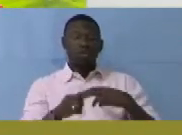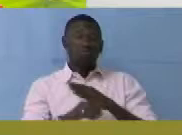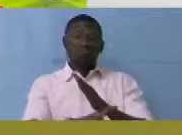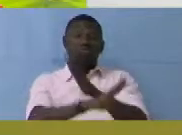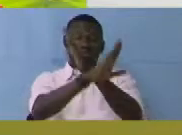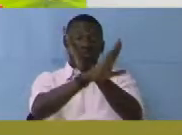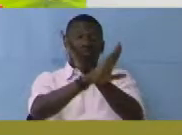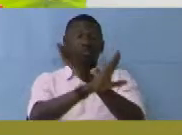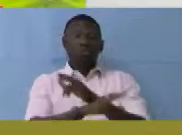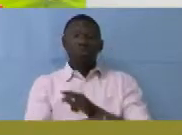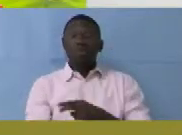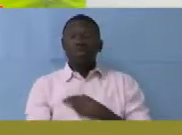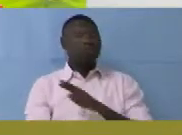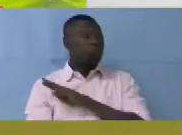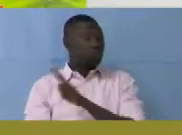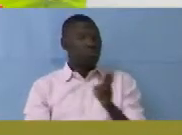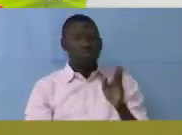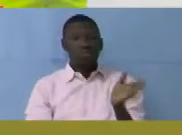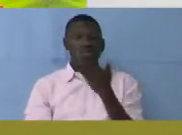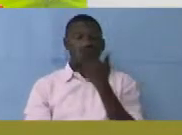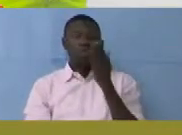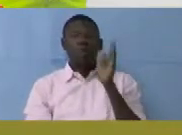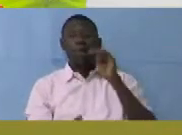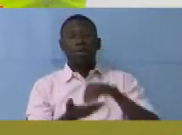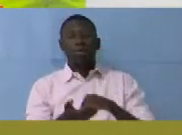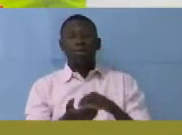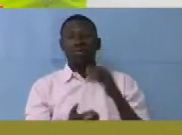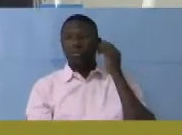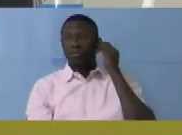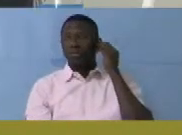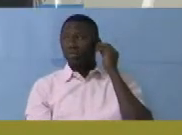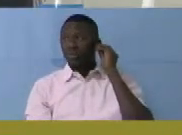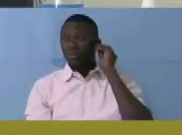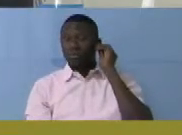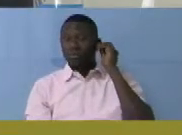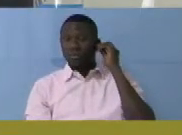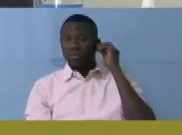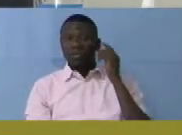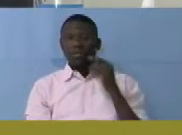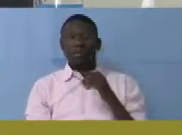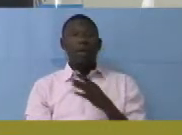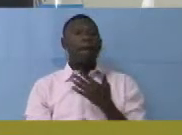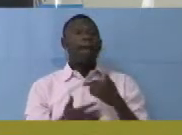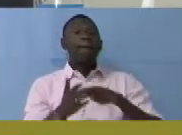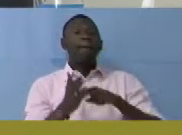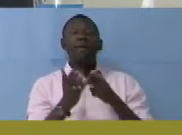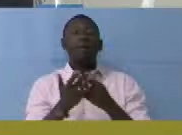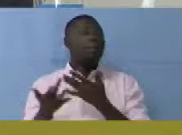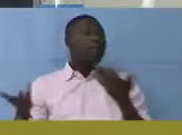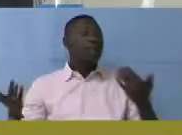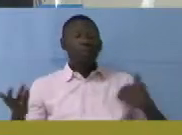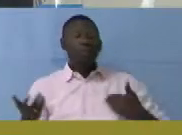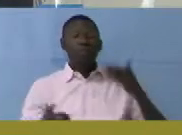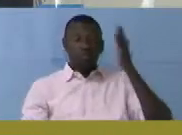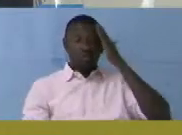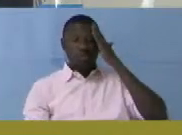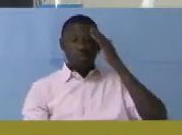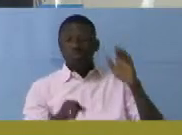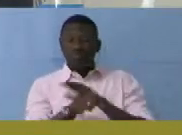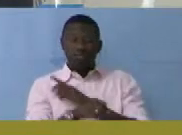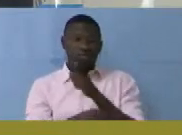mkono. That I should not go. Unkanata. You are that popular. Mudai darajada. In